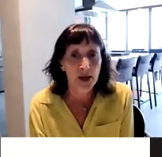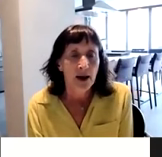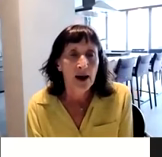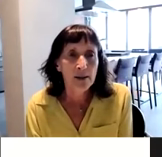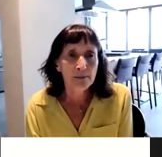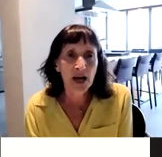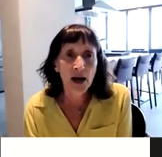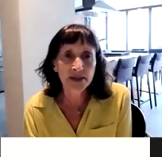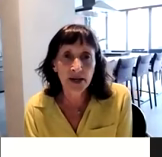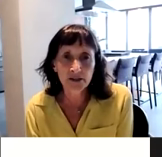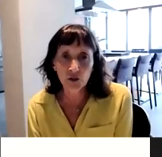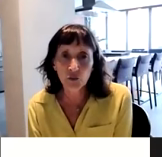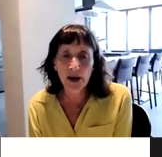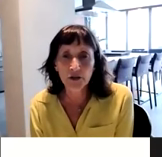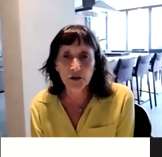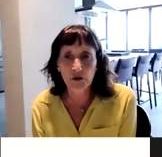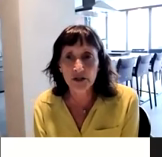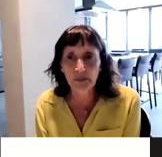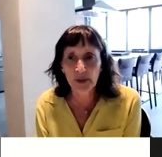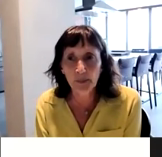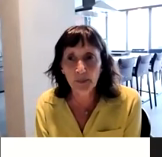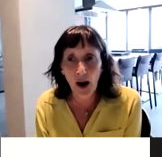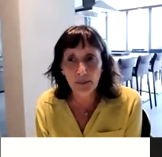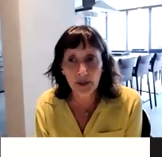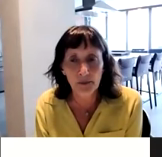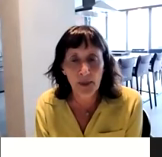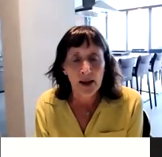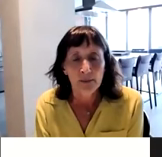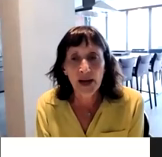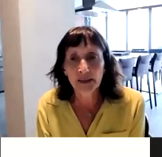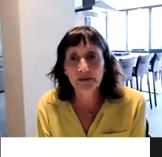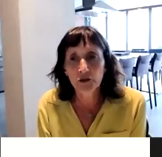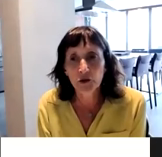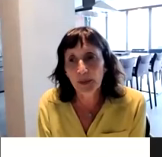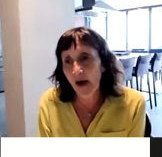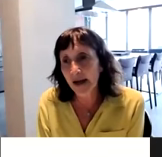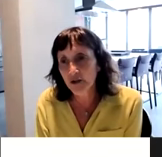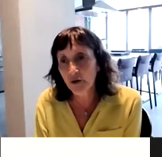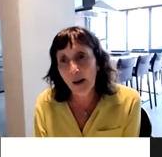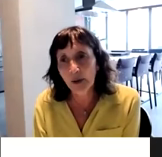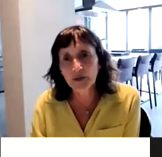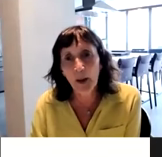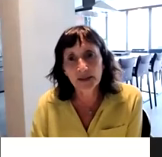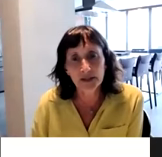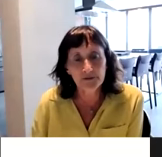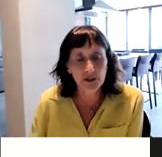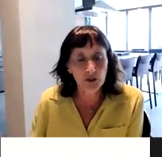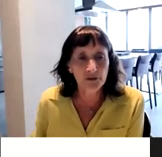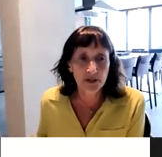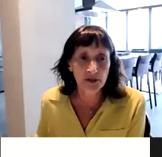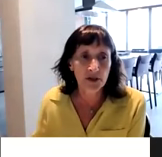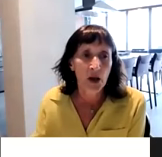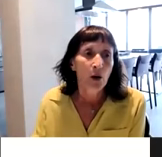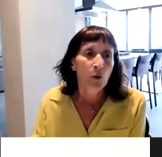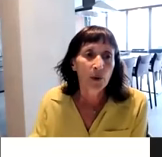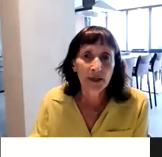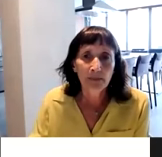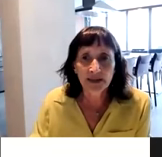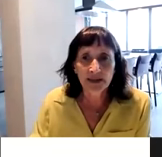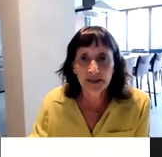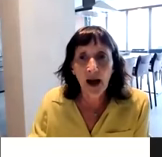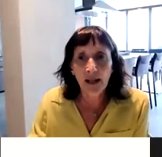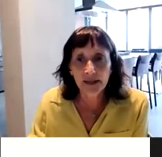systems, context erasure is a big problem. But to provide trauma-responsive services,